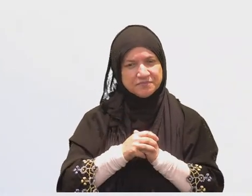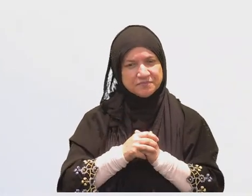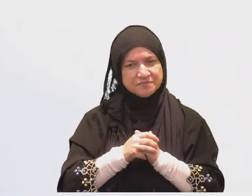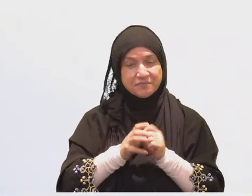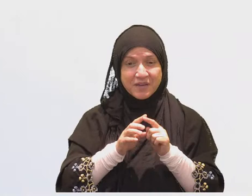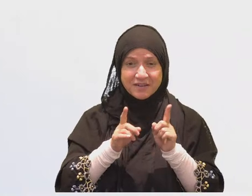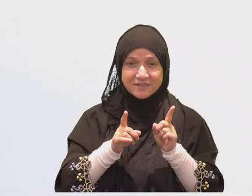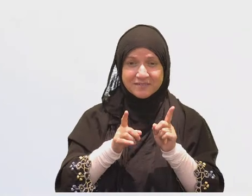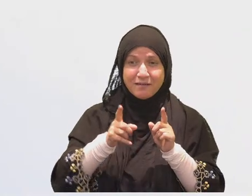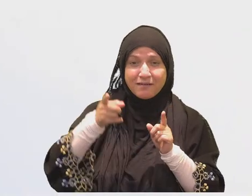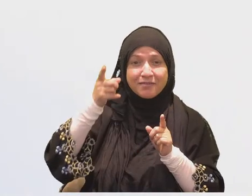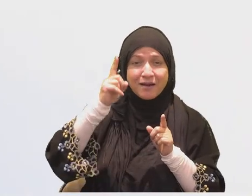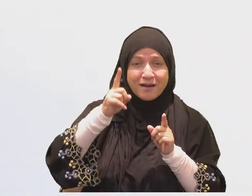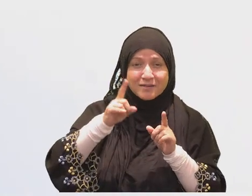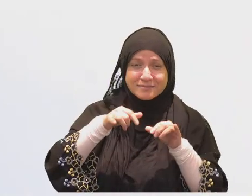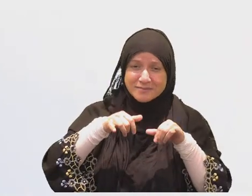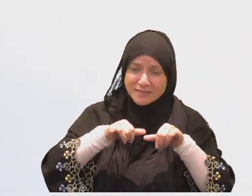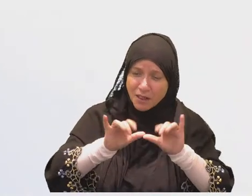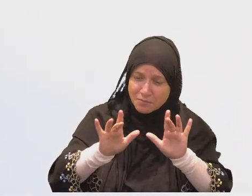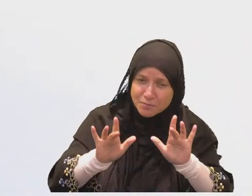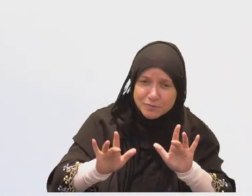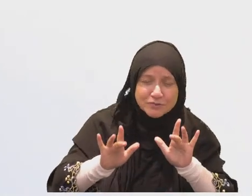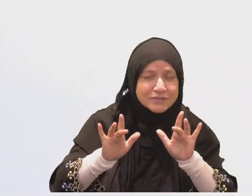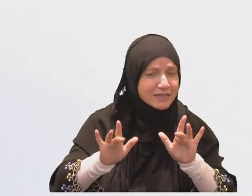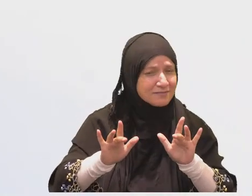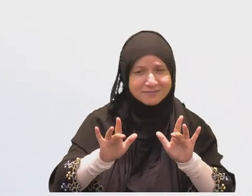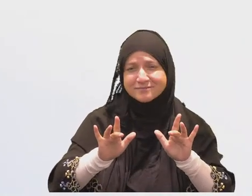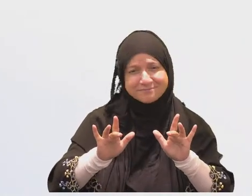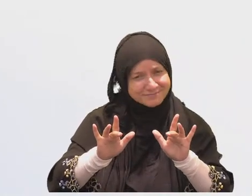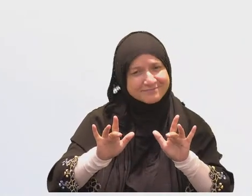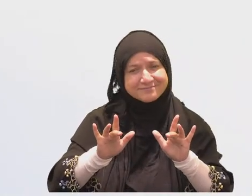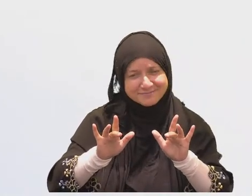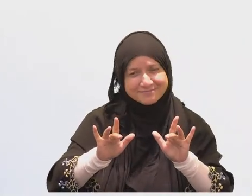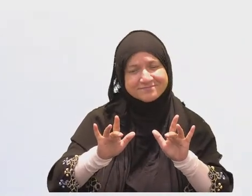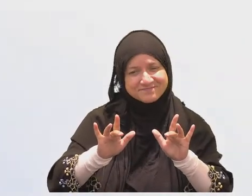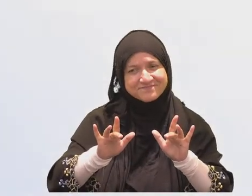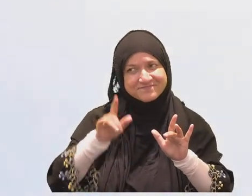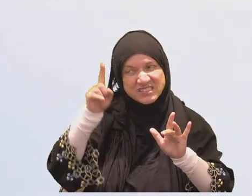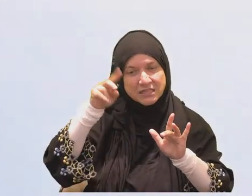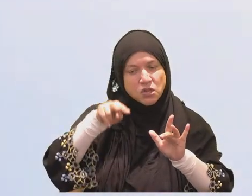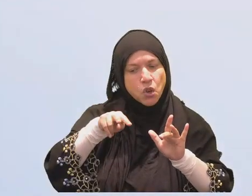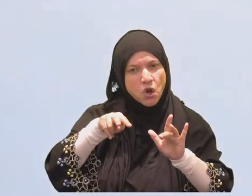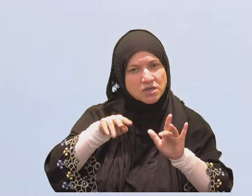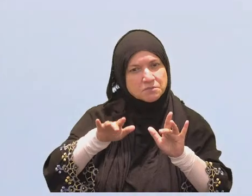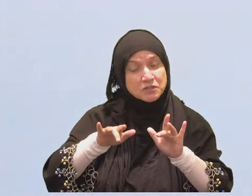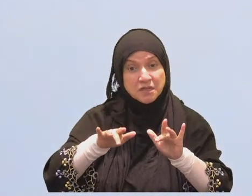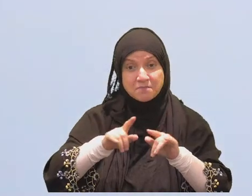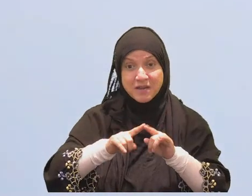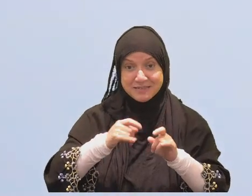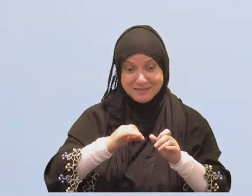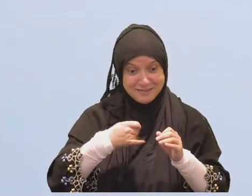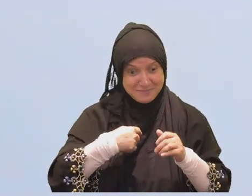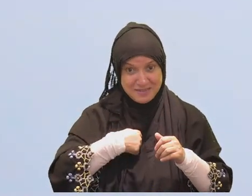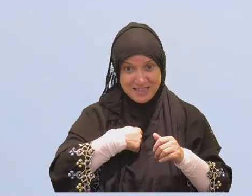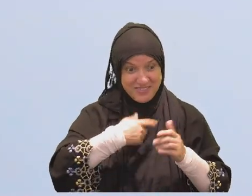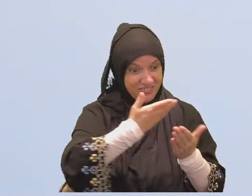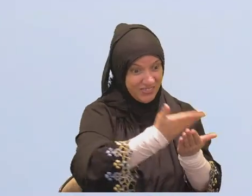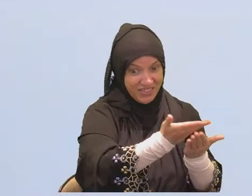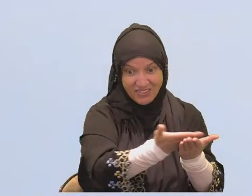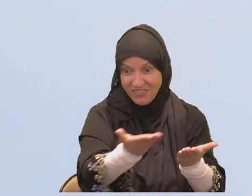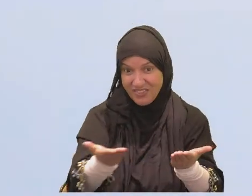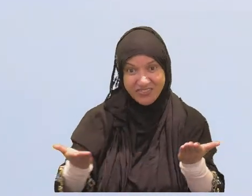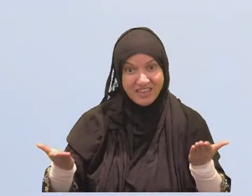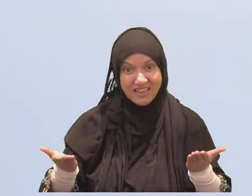into insignificance compared to the spiritual mercies. Those intangible mercies we can't